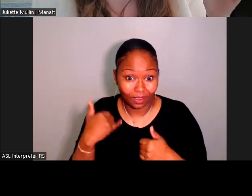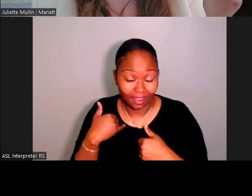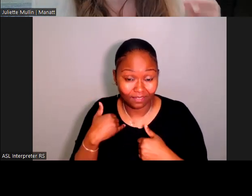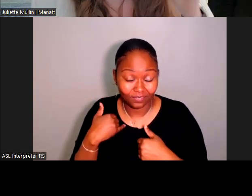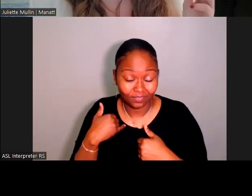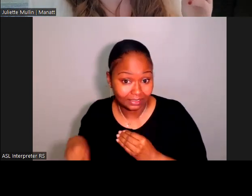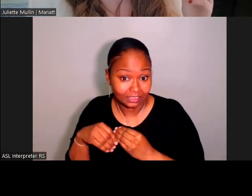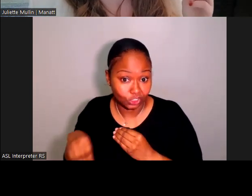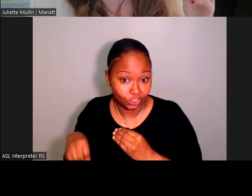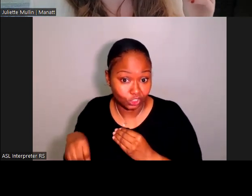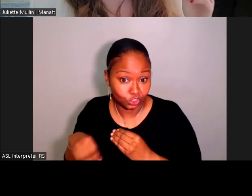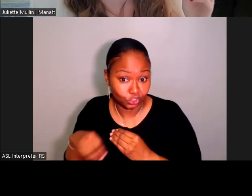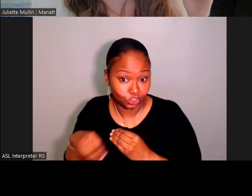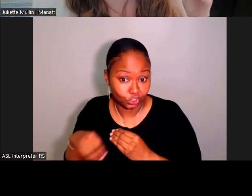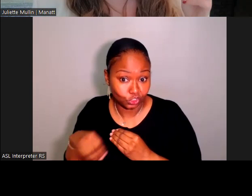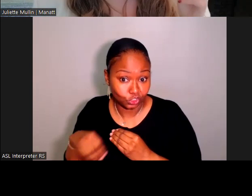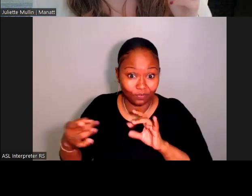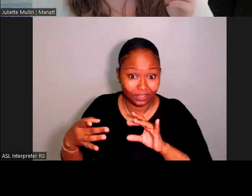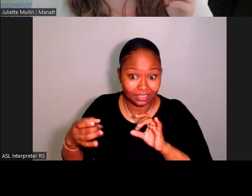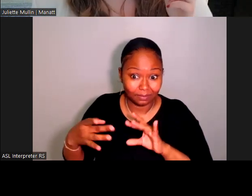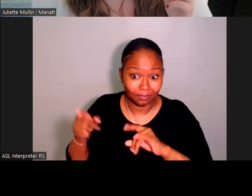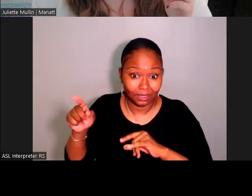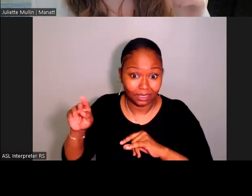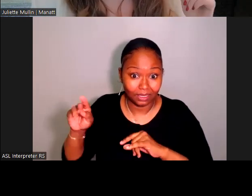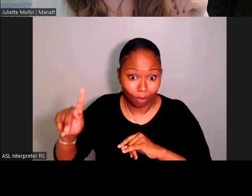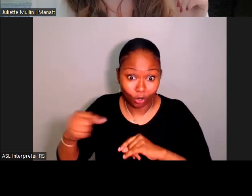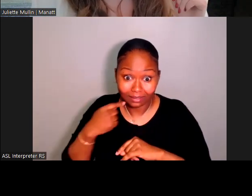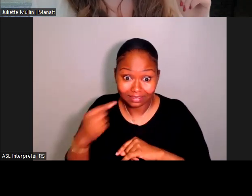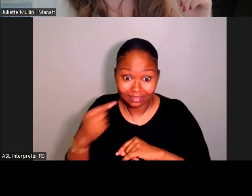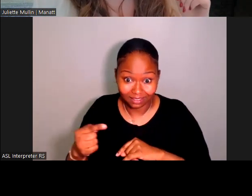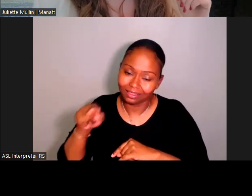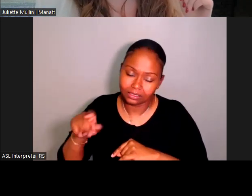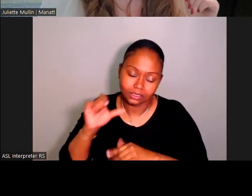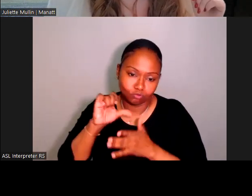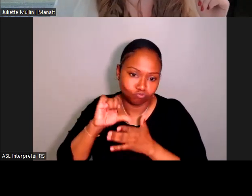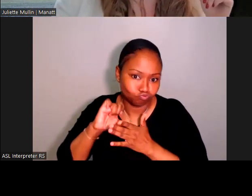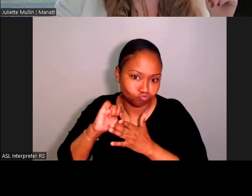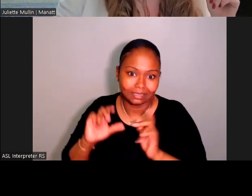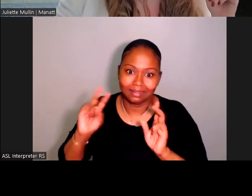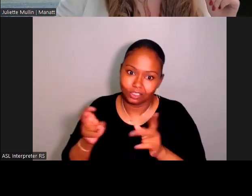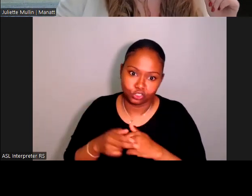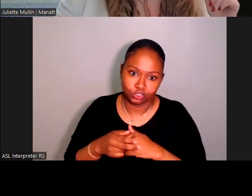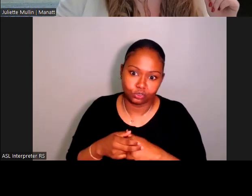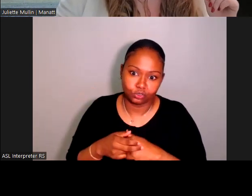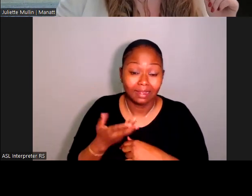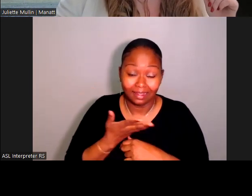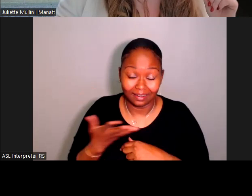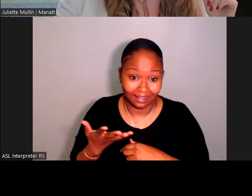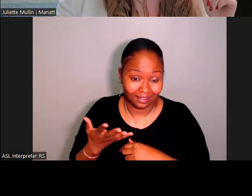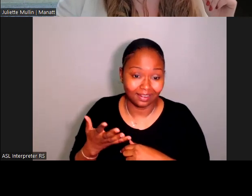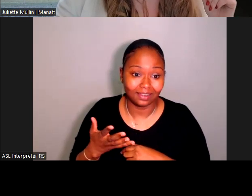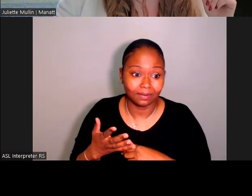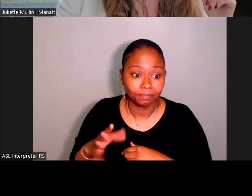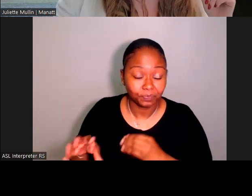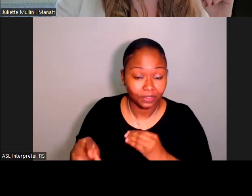Mark noted, this is kind of the crux of the issue here. Any additional comments? And we'll go over, if we go to the